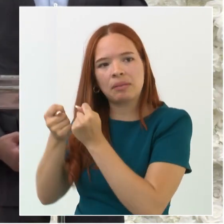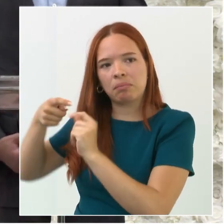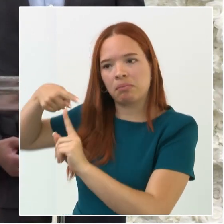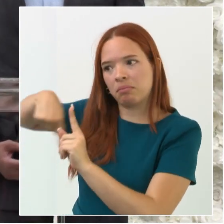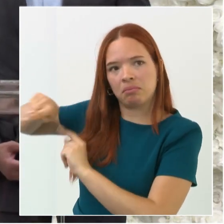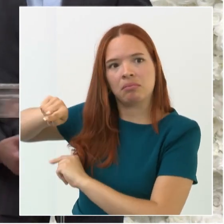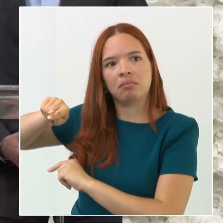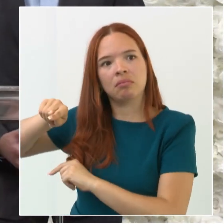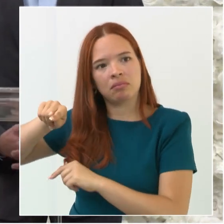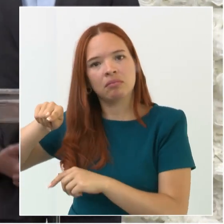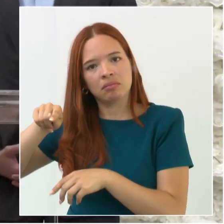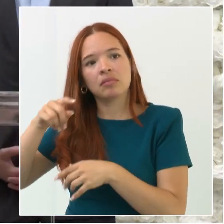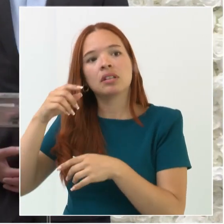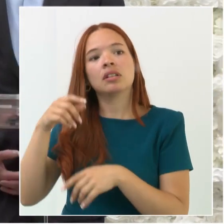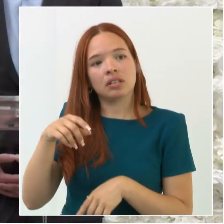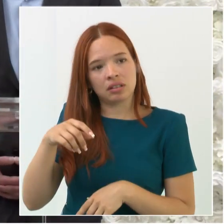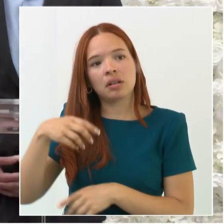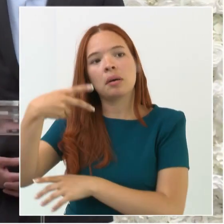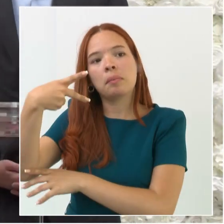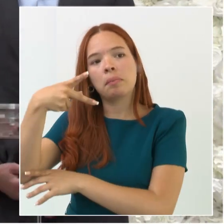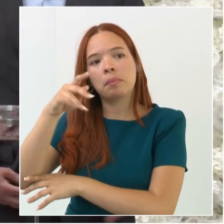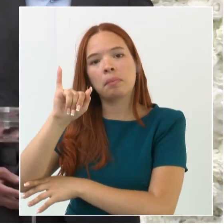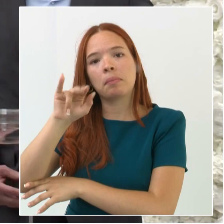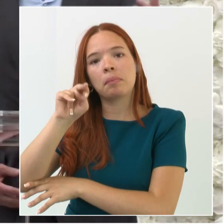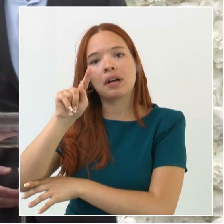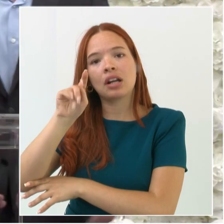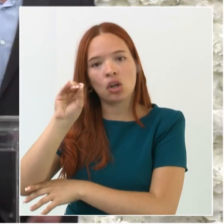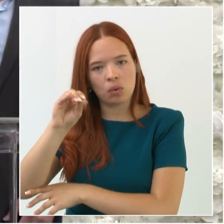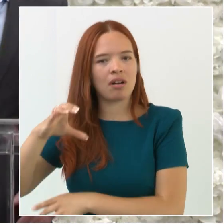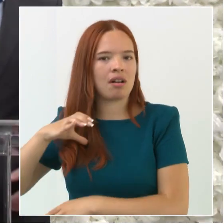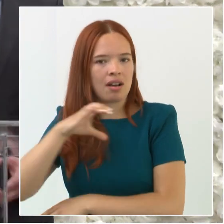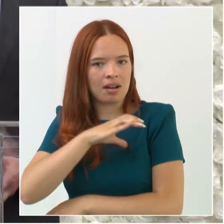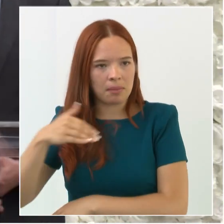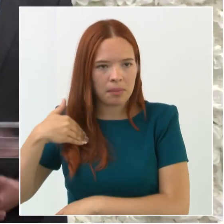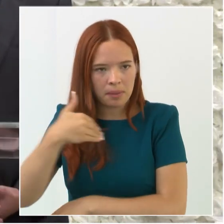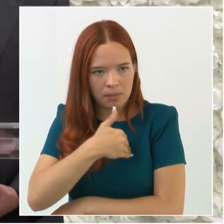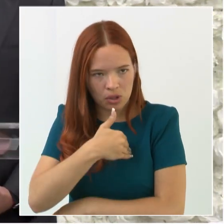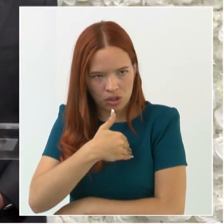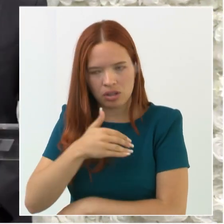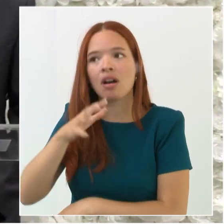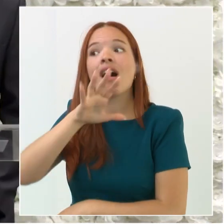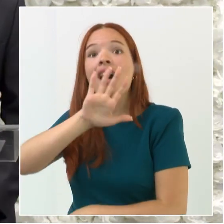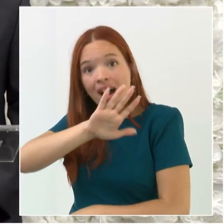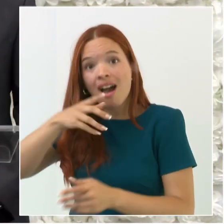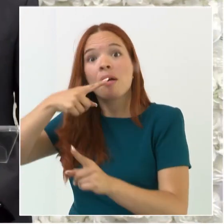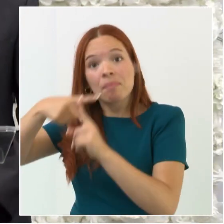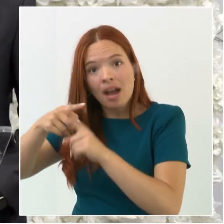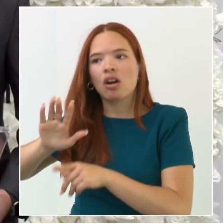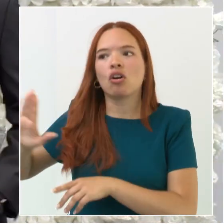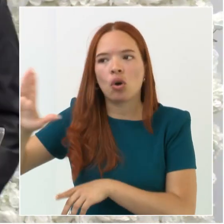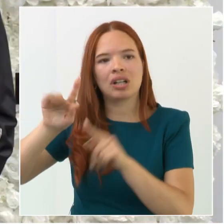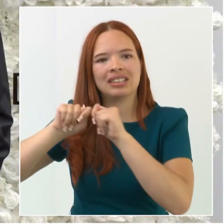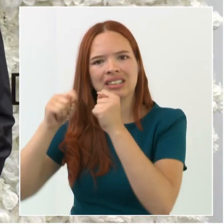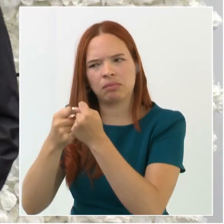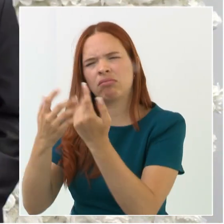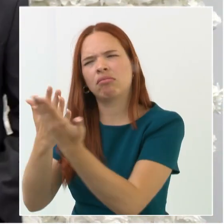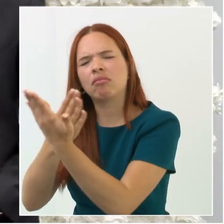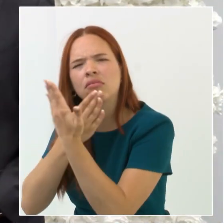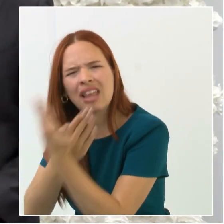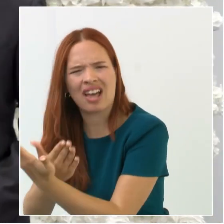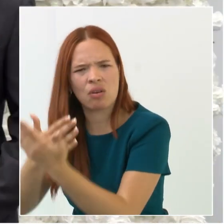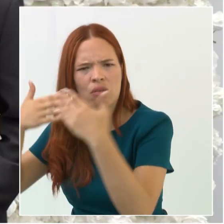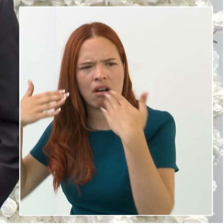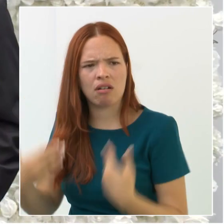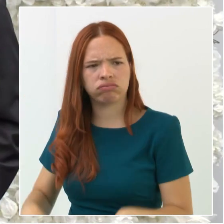there's a lot of staff here today, so thank you so much. And also, I'd like to welcome Antoine Thompson, who's the CEO of Greater